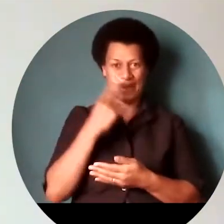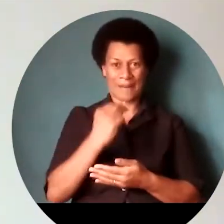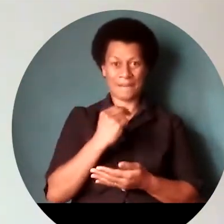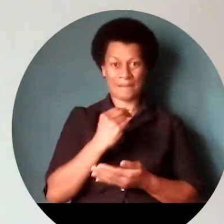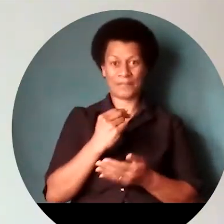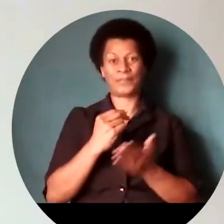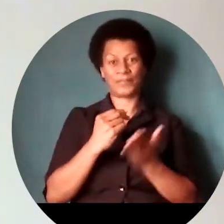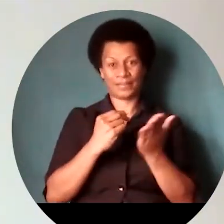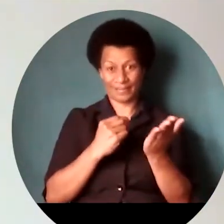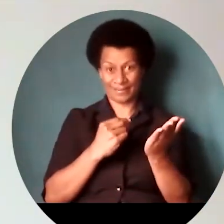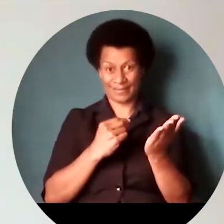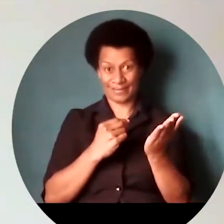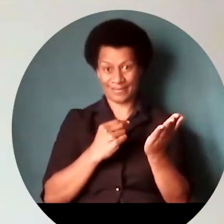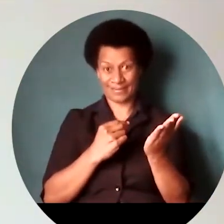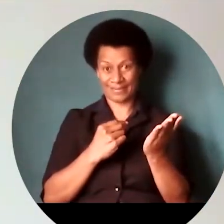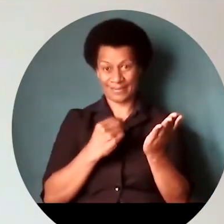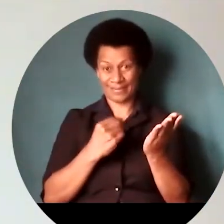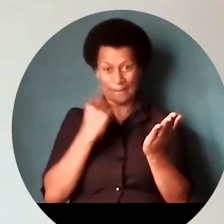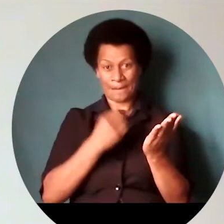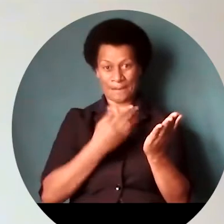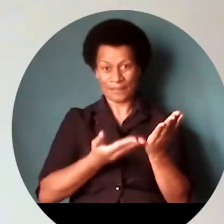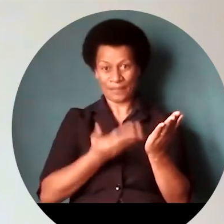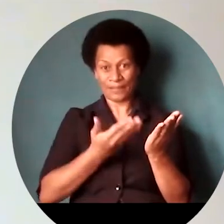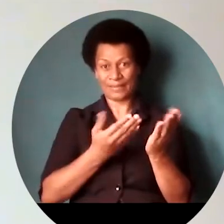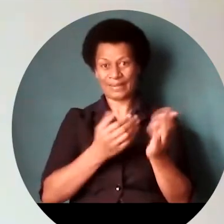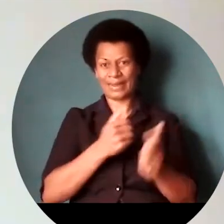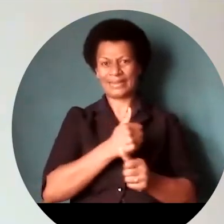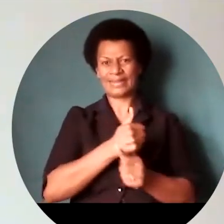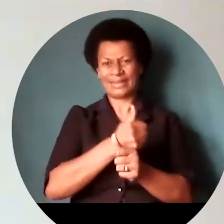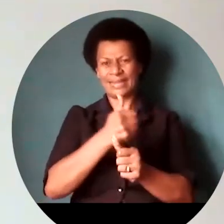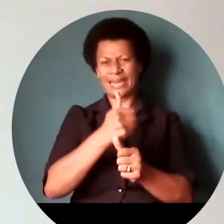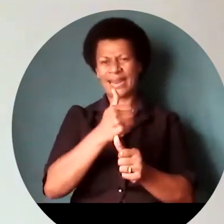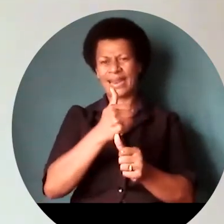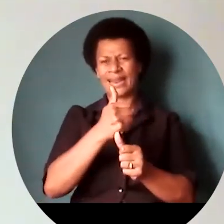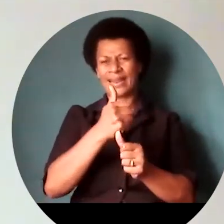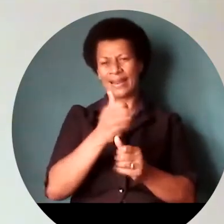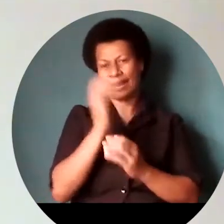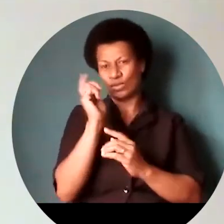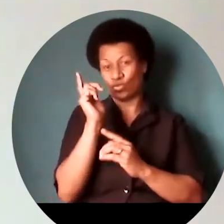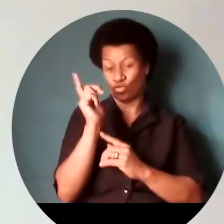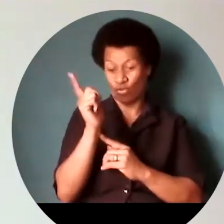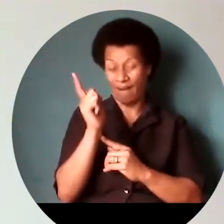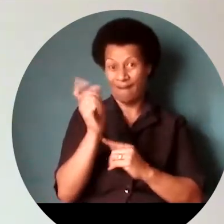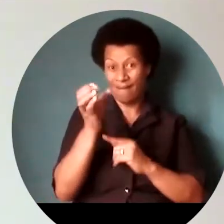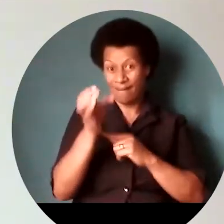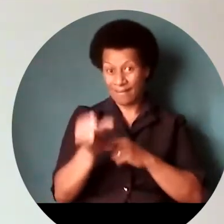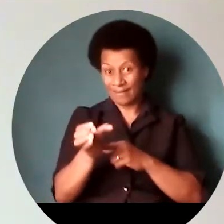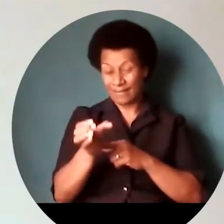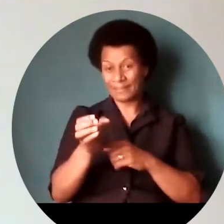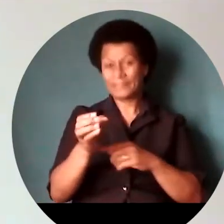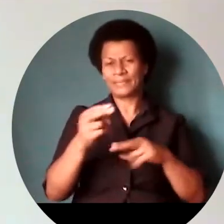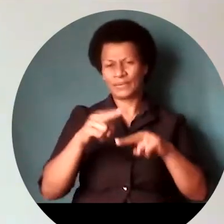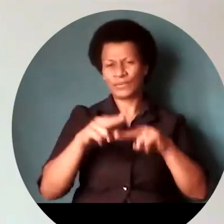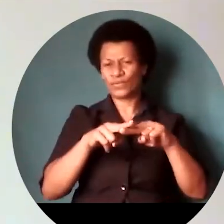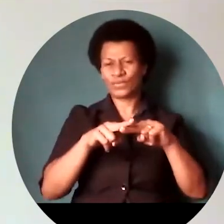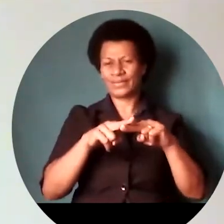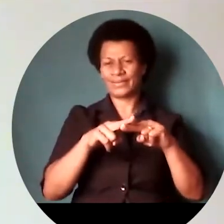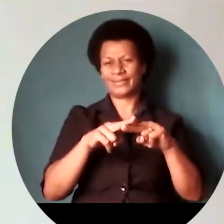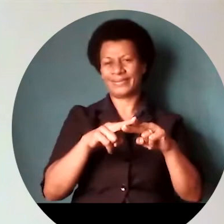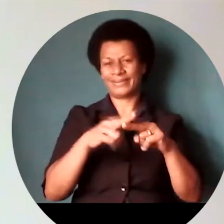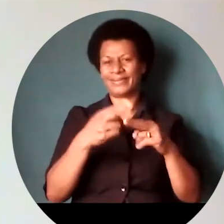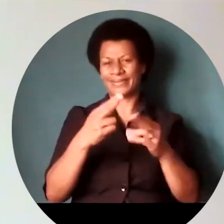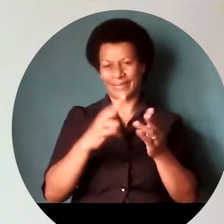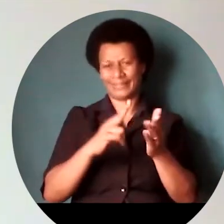is Bogitini, and I am an assistant lecturer in environmental sciences with the Fiji National